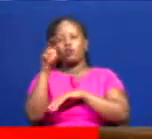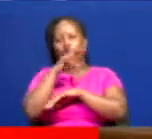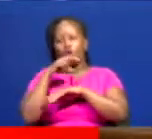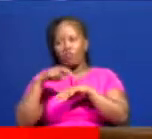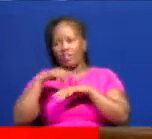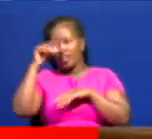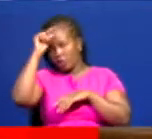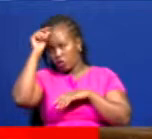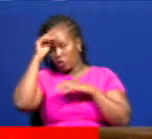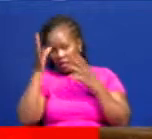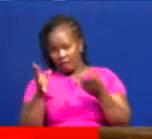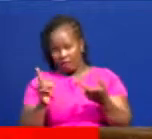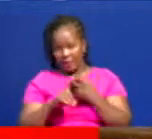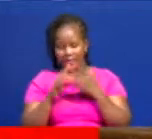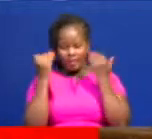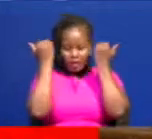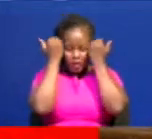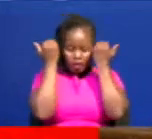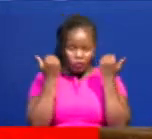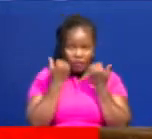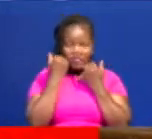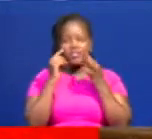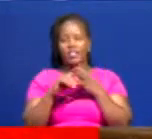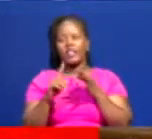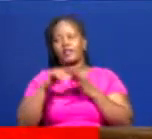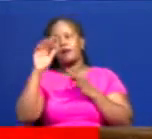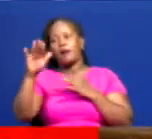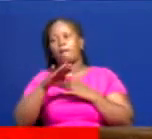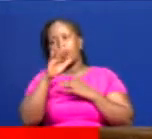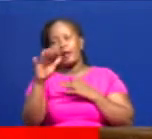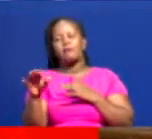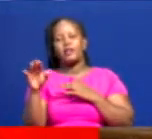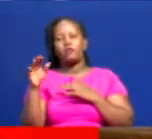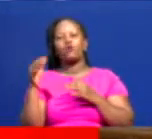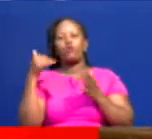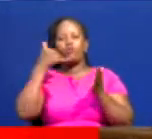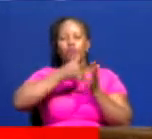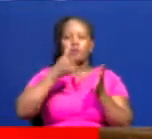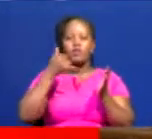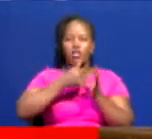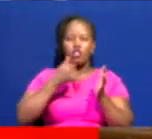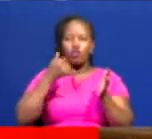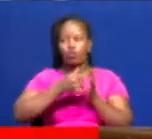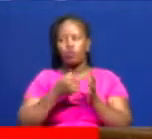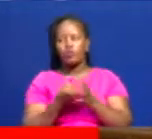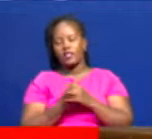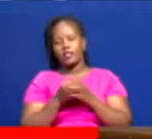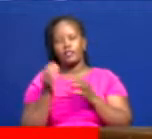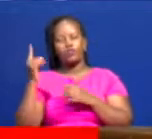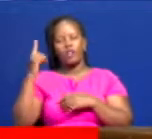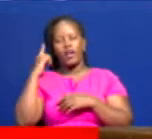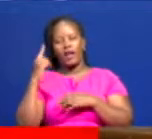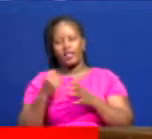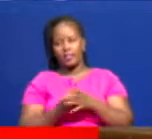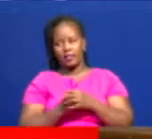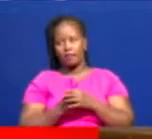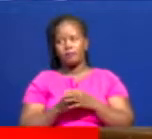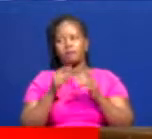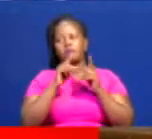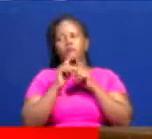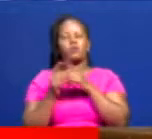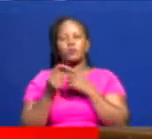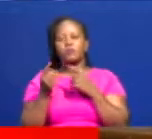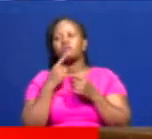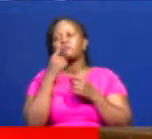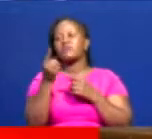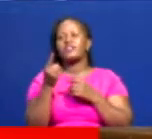of the judiciary, and of Parliament shall be included in the Appropriations Act. It does not say they